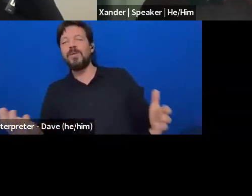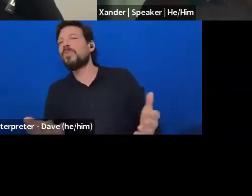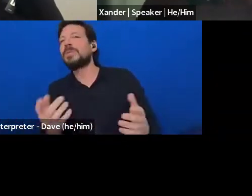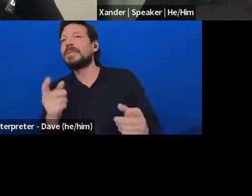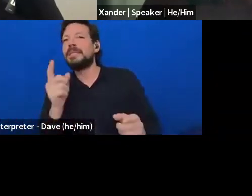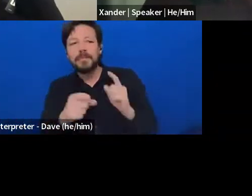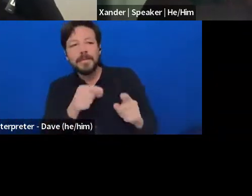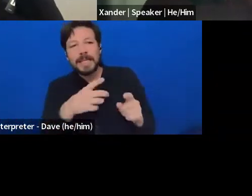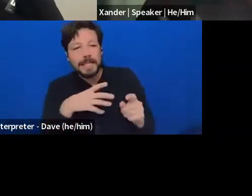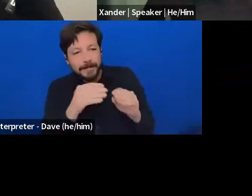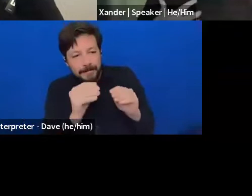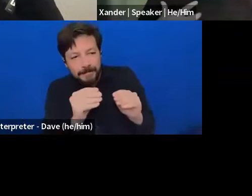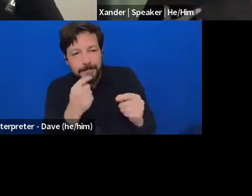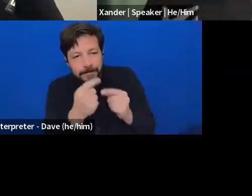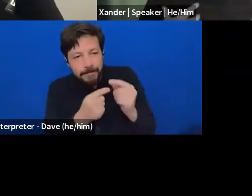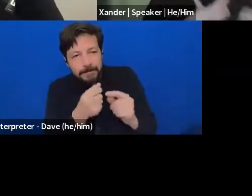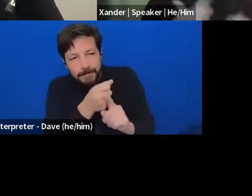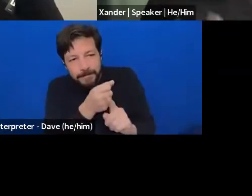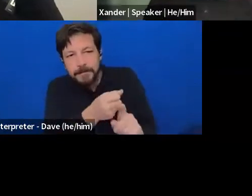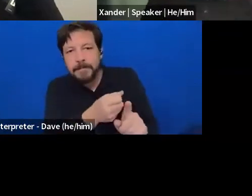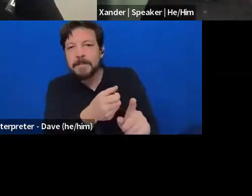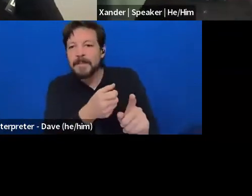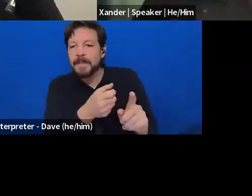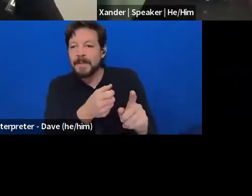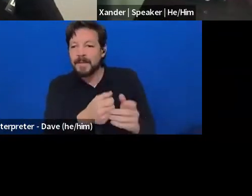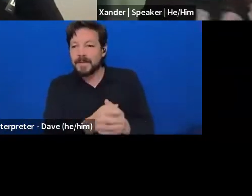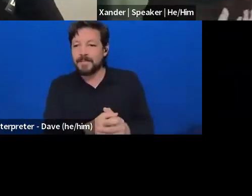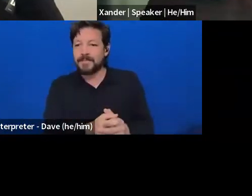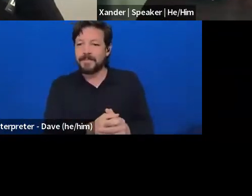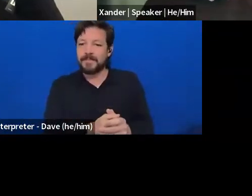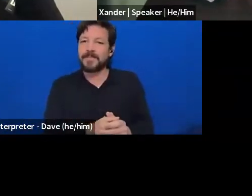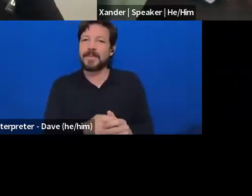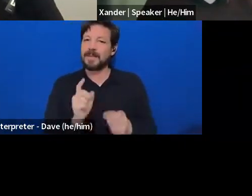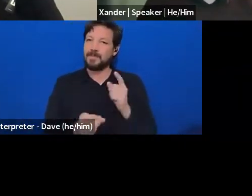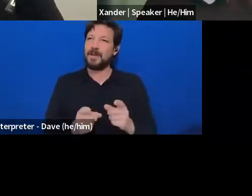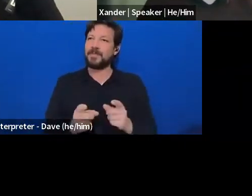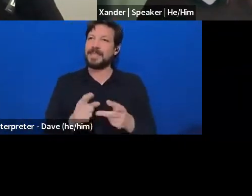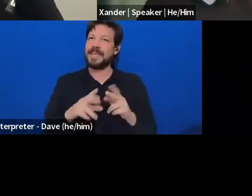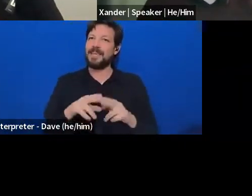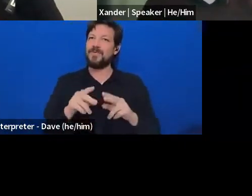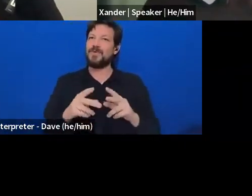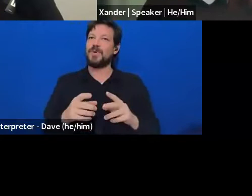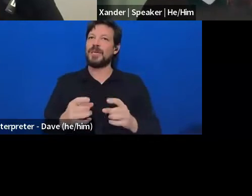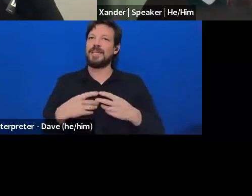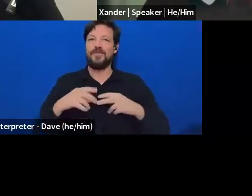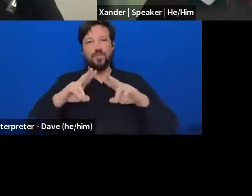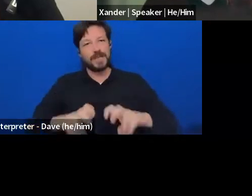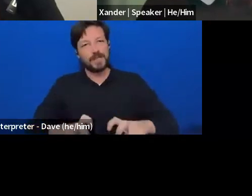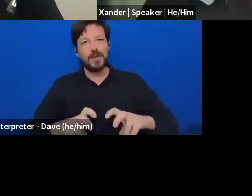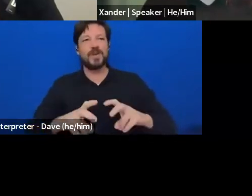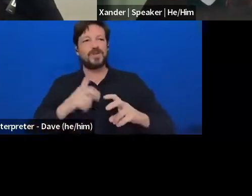with that because you end up doing your own like self-research, and then you can give examples and try to help